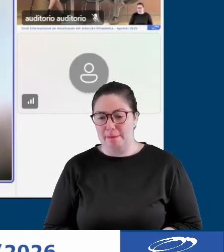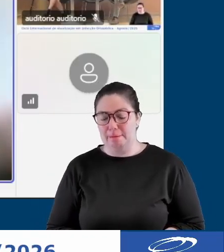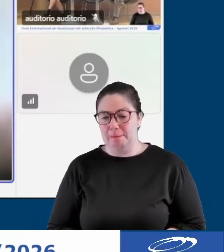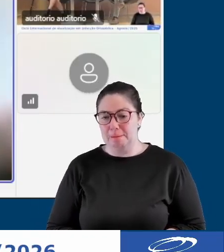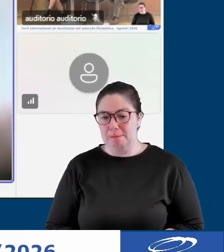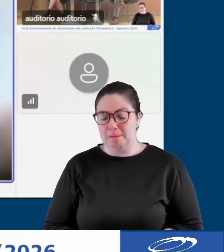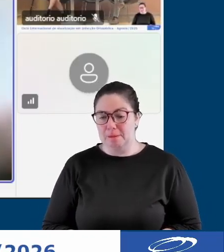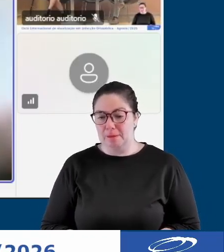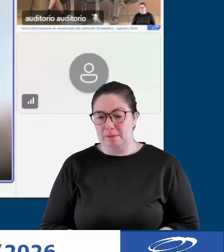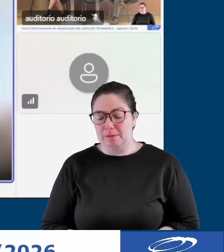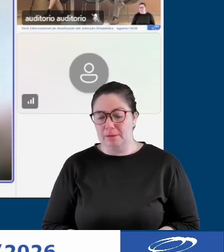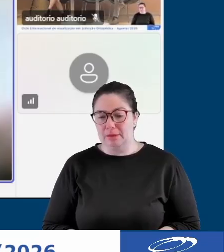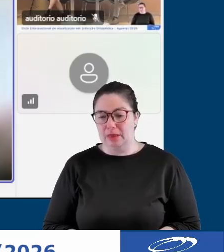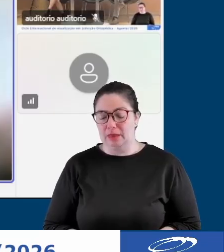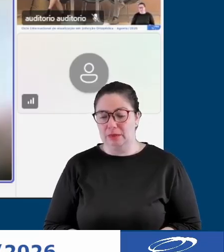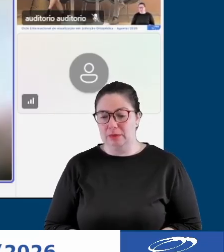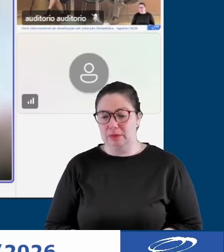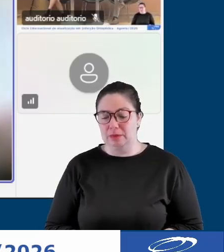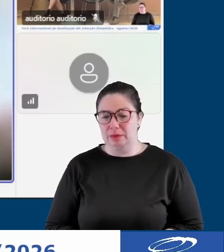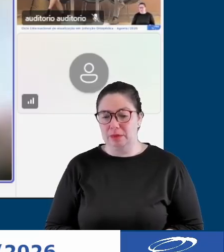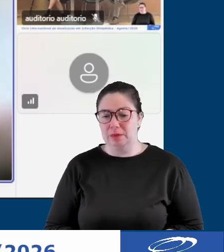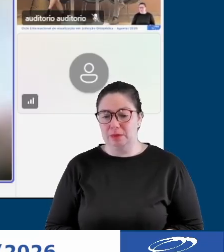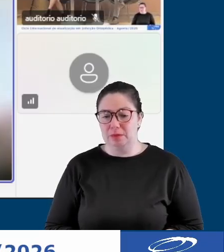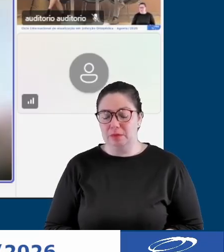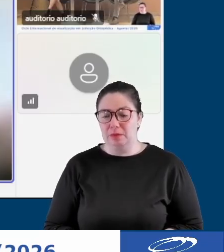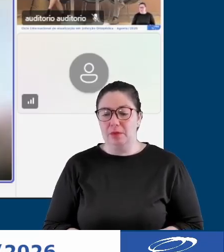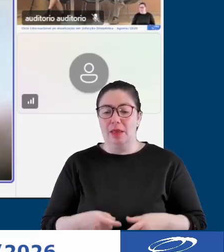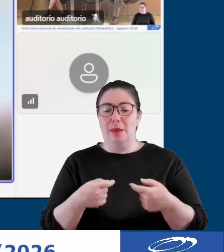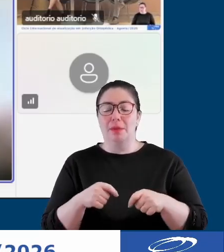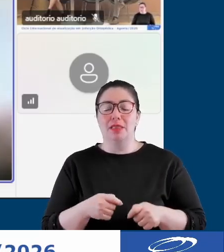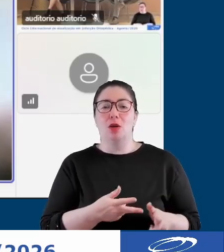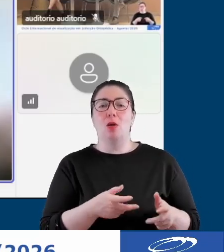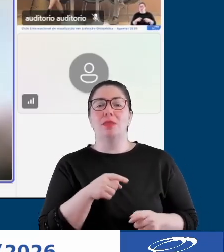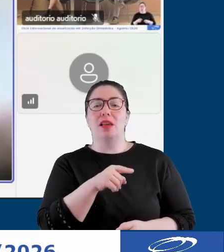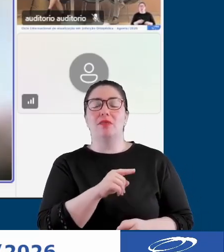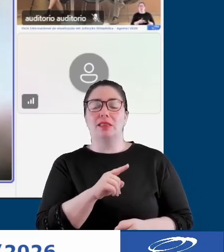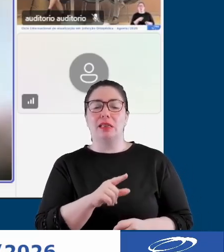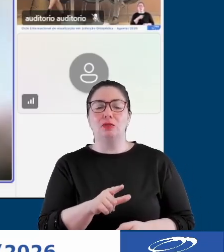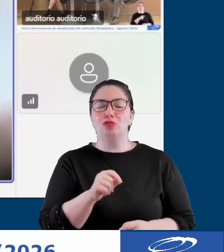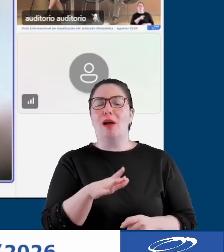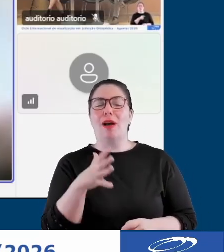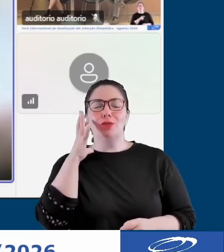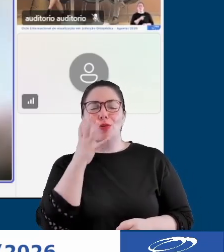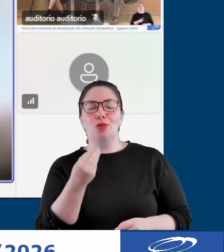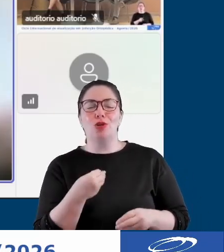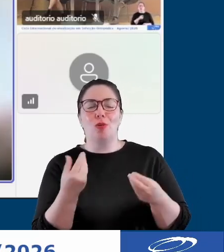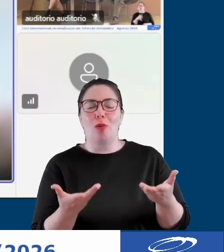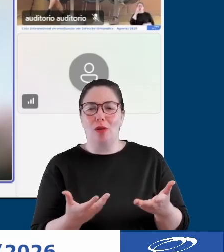looking into, and we haven't found a solution for that yet, because I think that would be a really, really nice add-on to know more